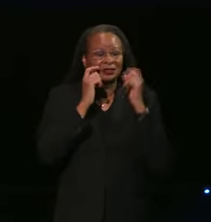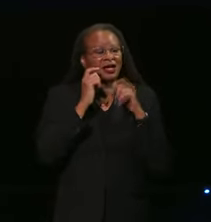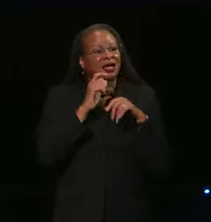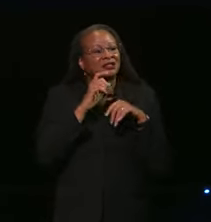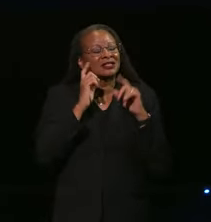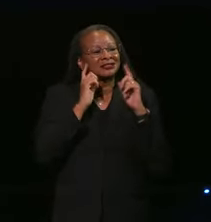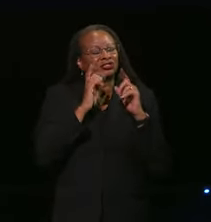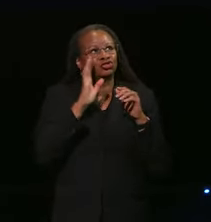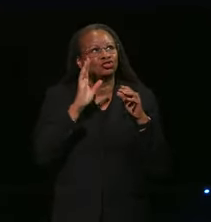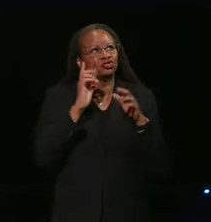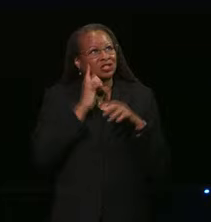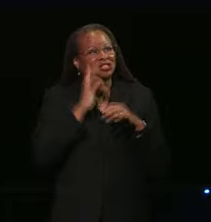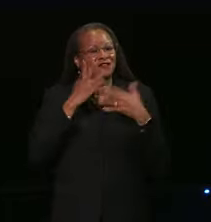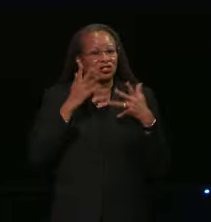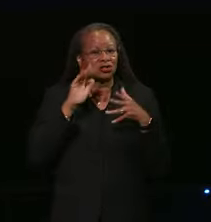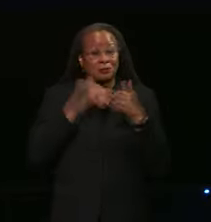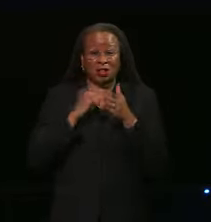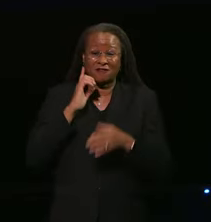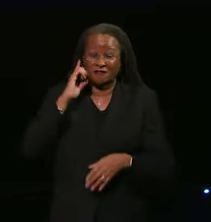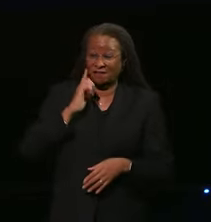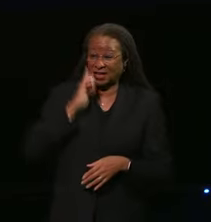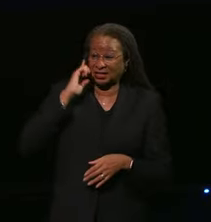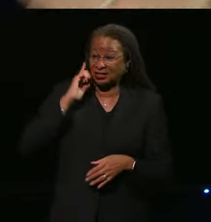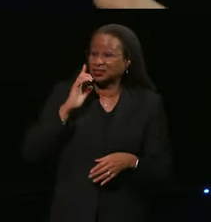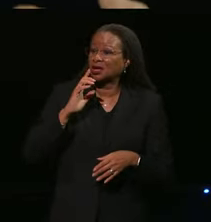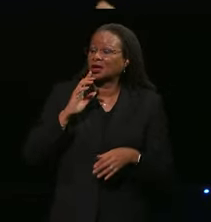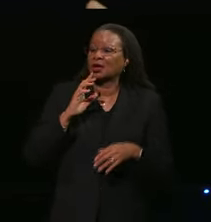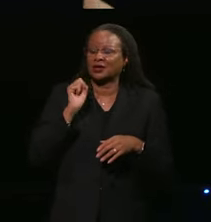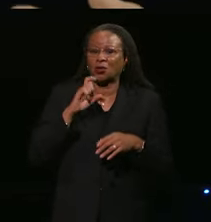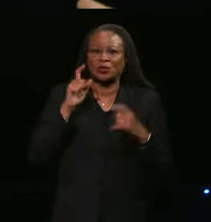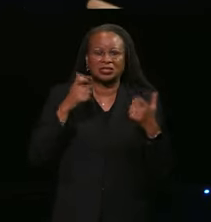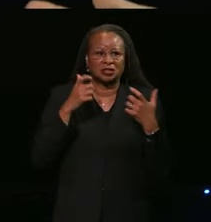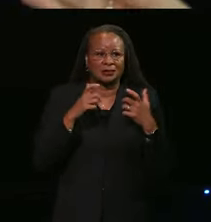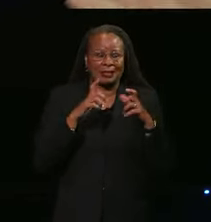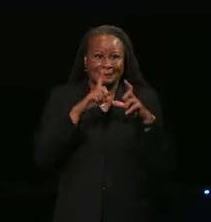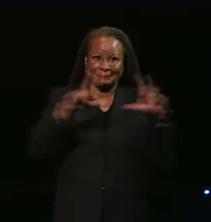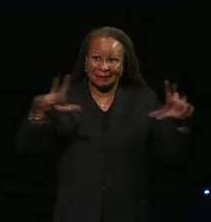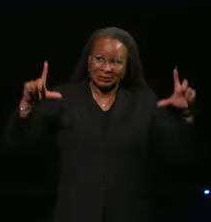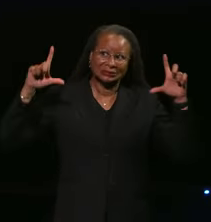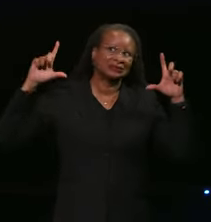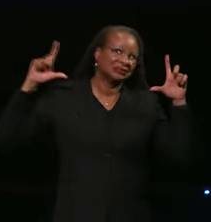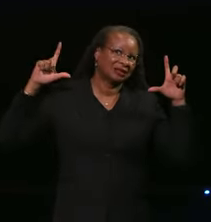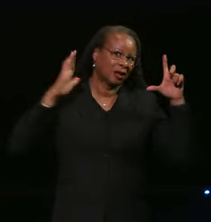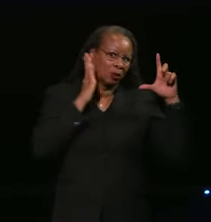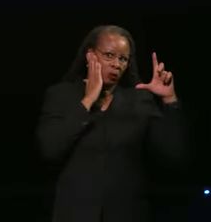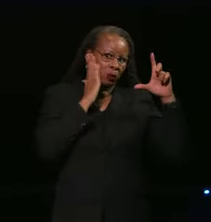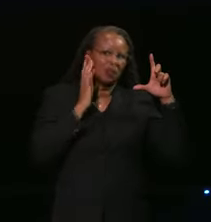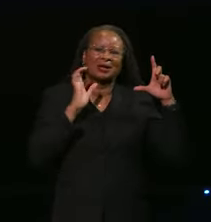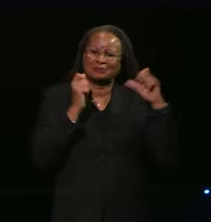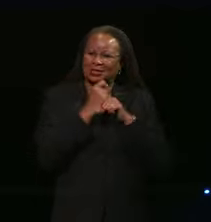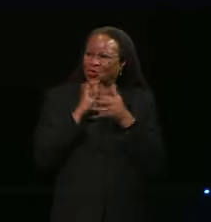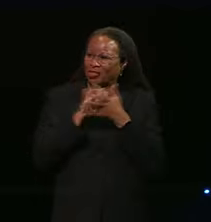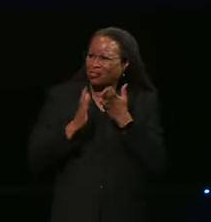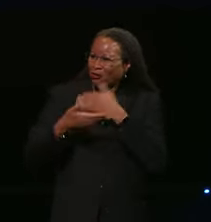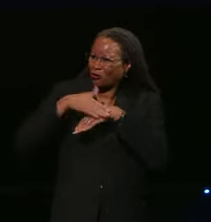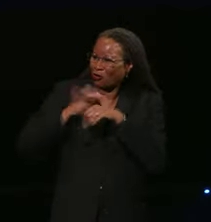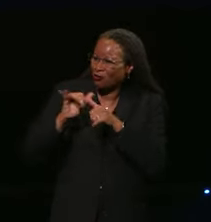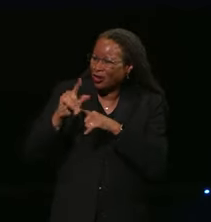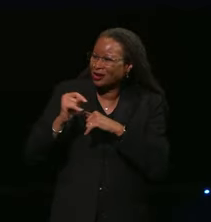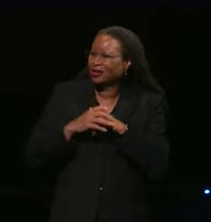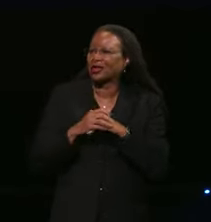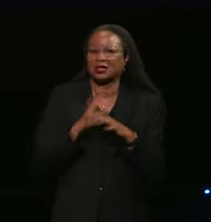her face, and we had to make sure that with these big close-ups that we had it just